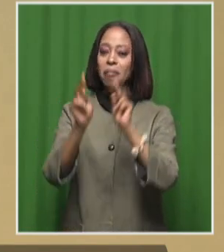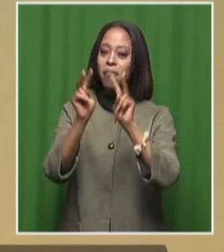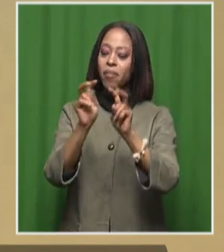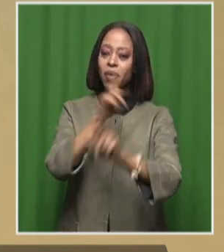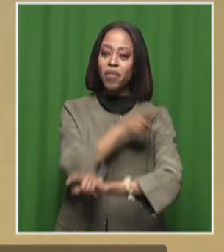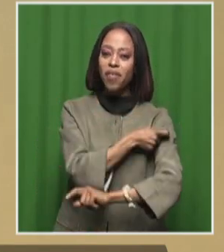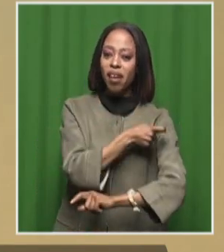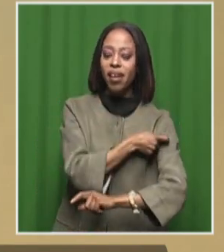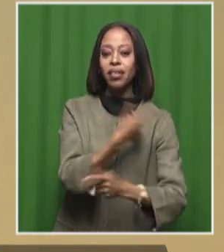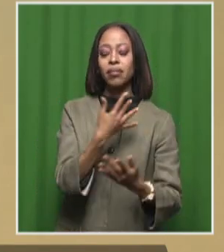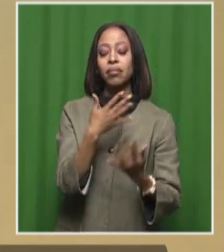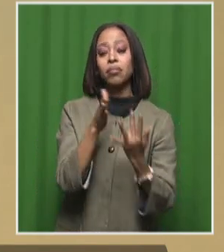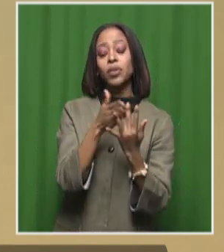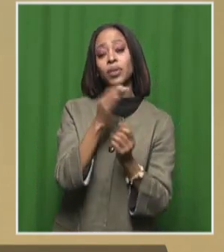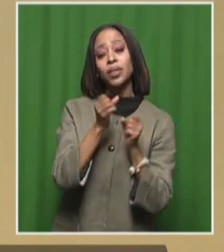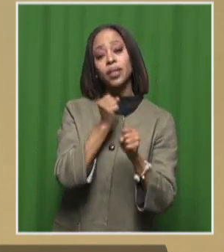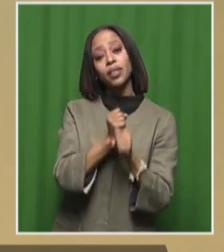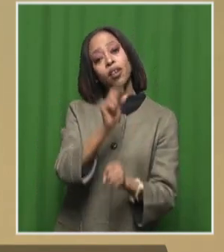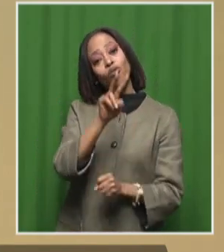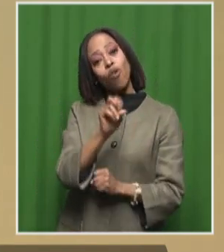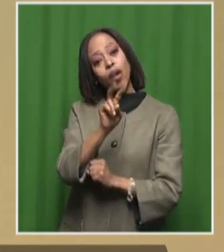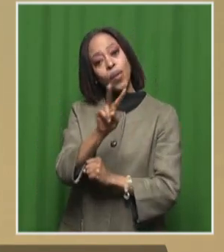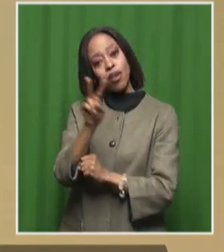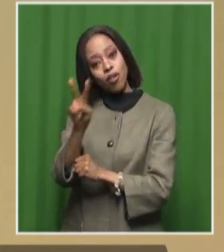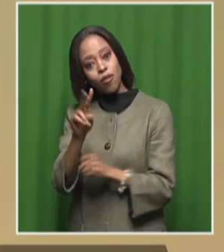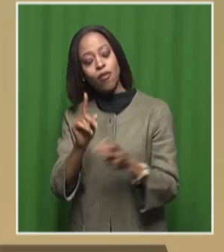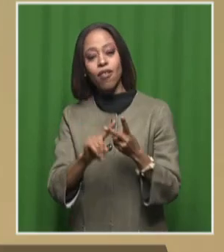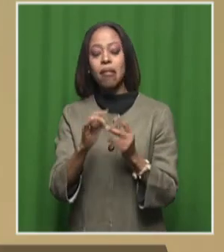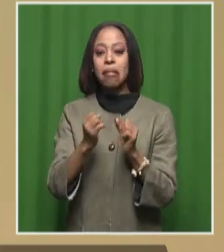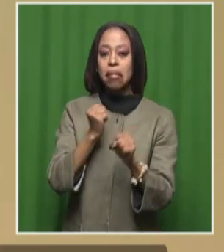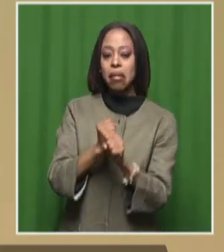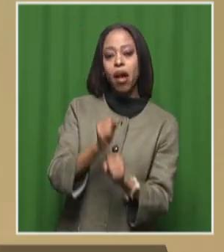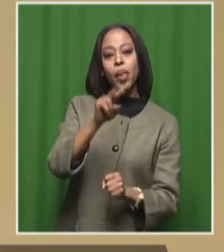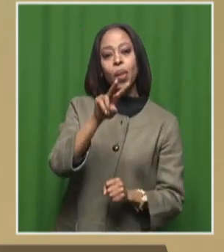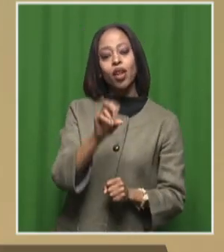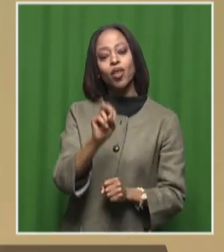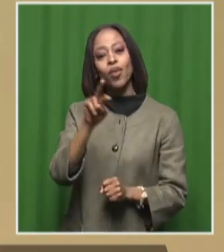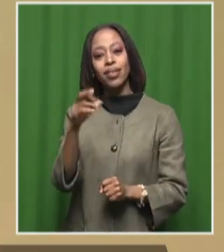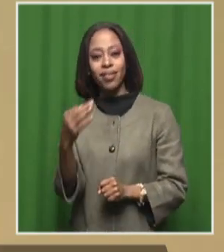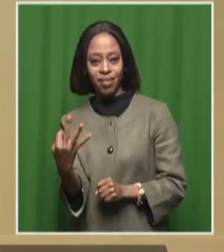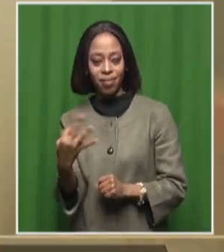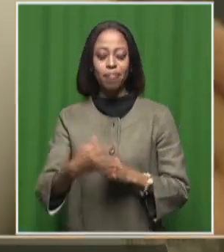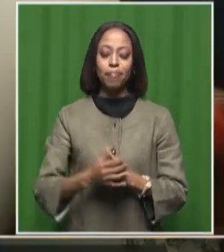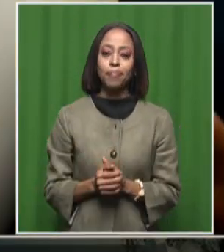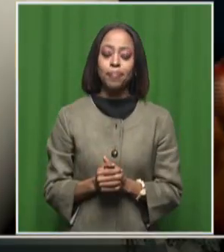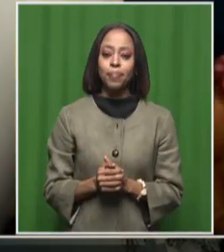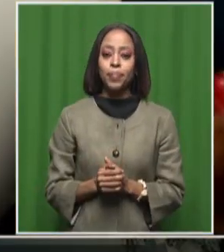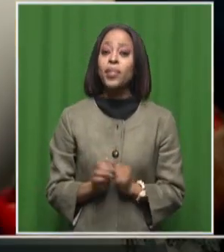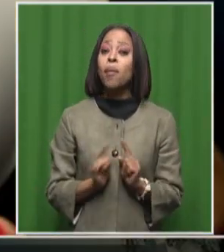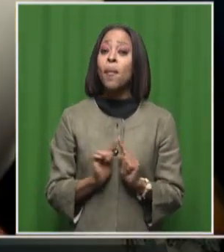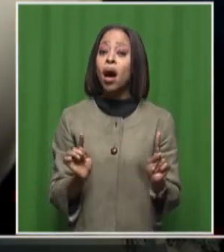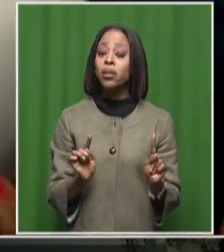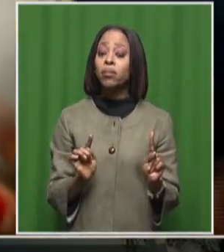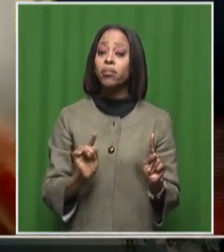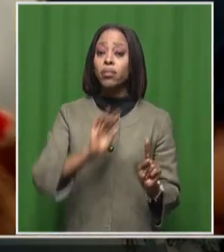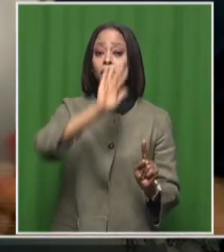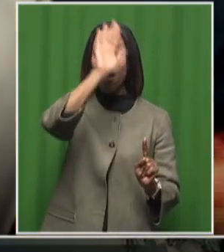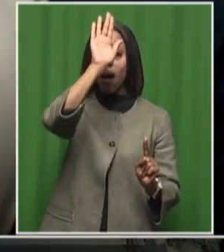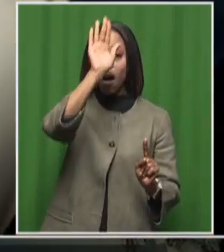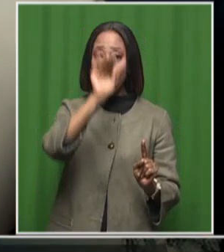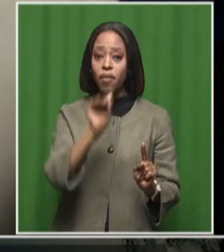coverage between 2022 and 2023. But in Africa and